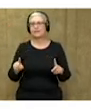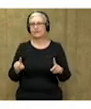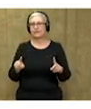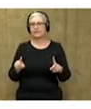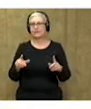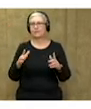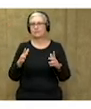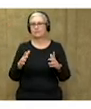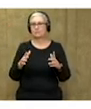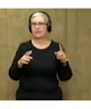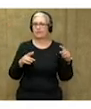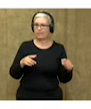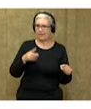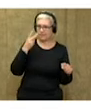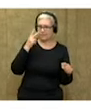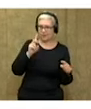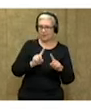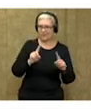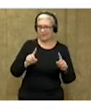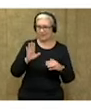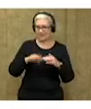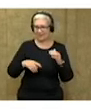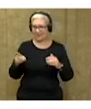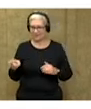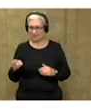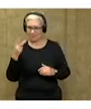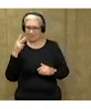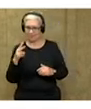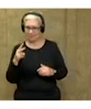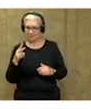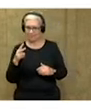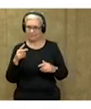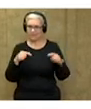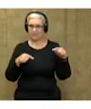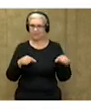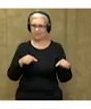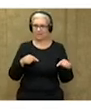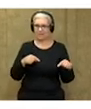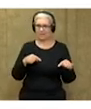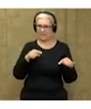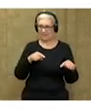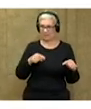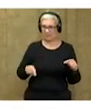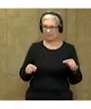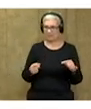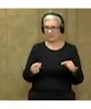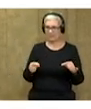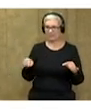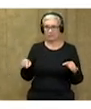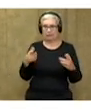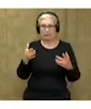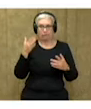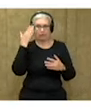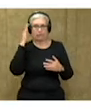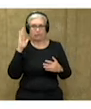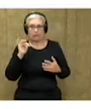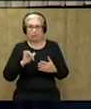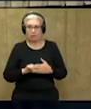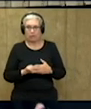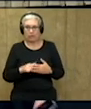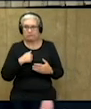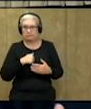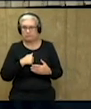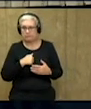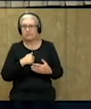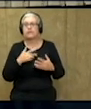see before. They'll reveal something to you that was offensive to them that you didn't realize was offensive. So the whole purpose